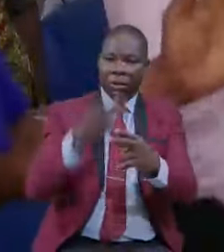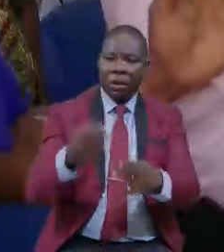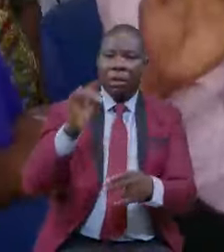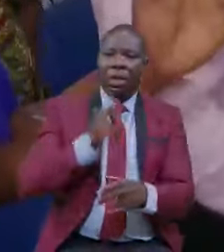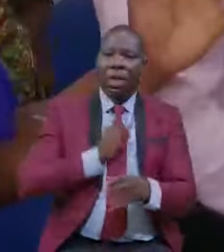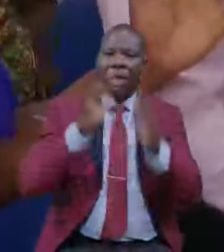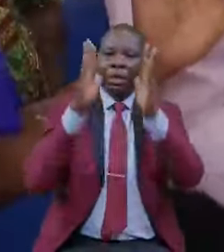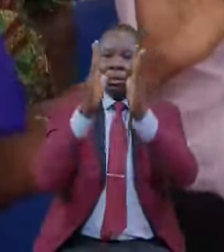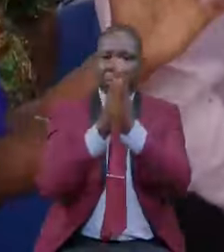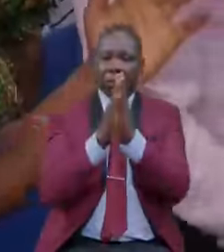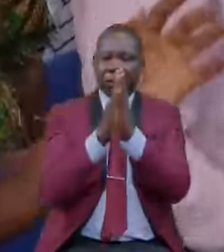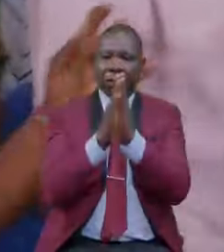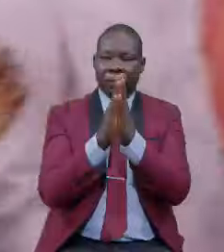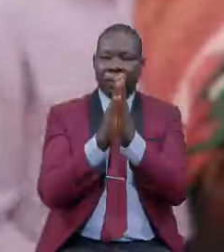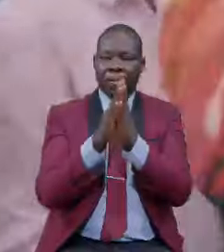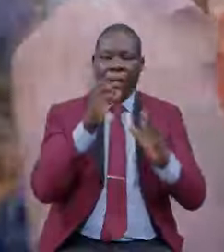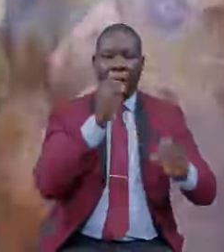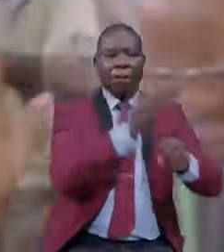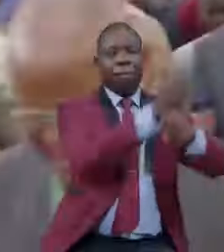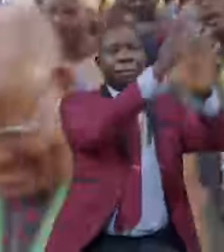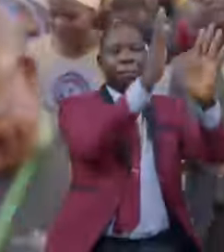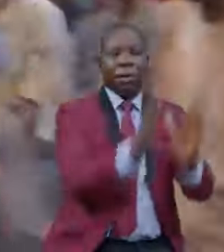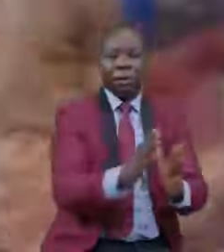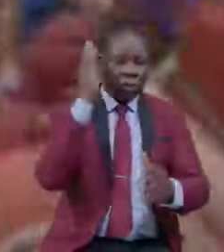Jesus' name, mountains will flee before you.